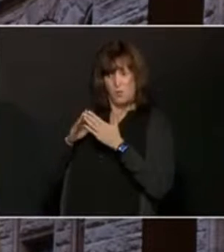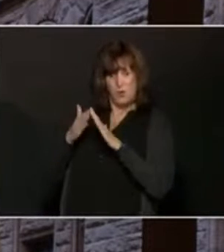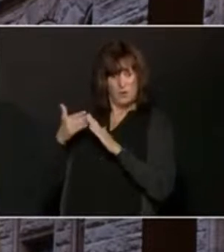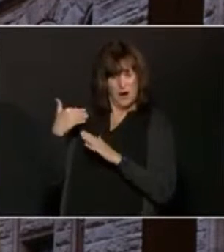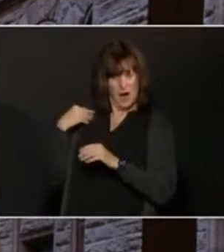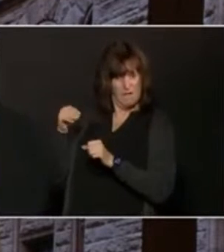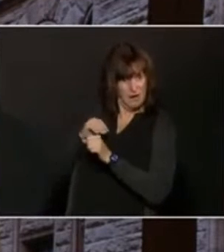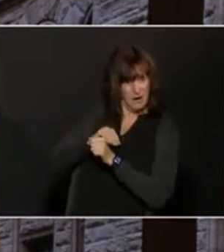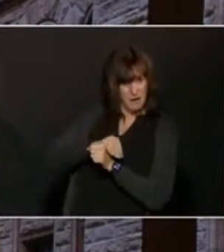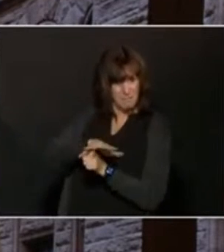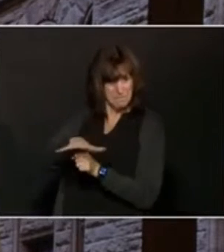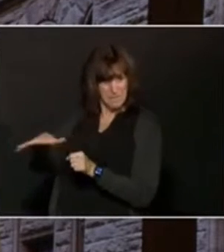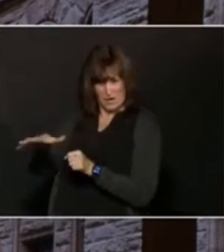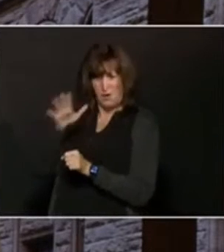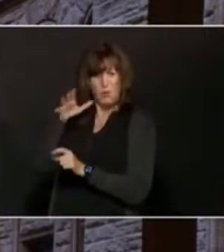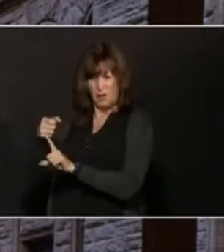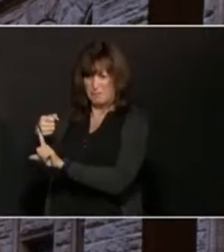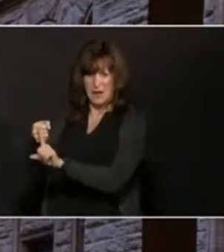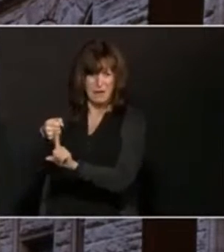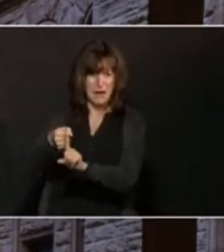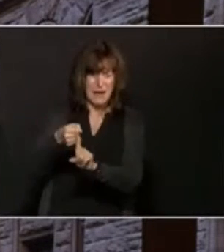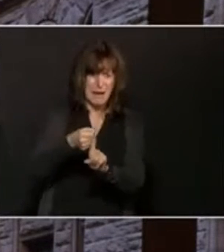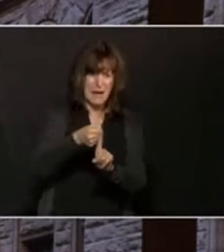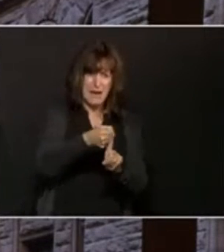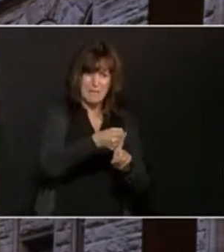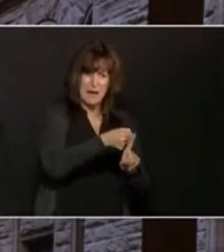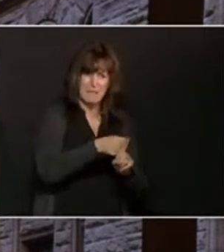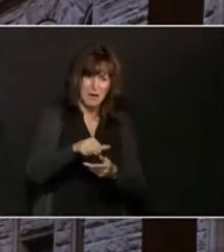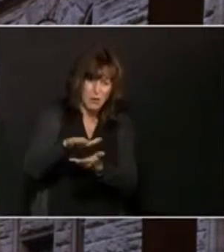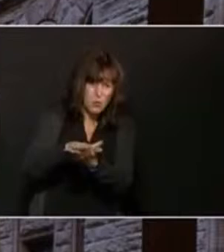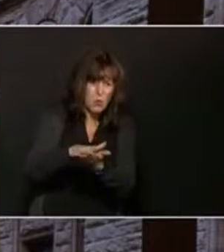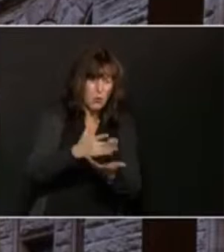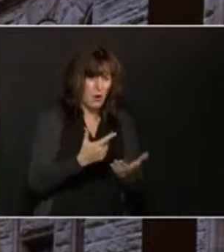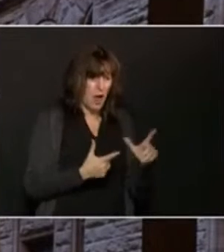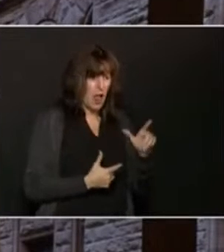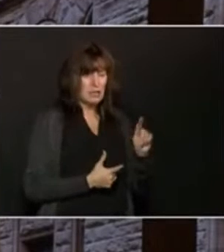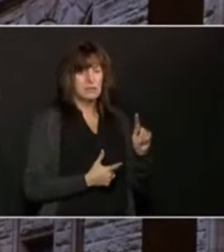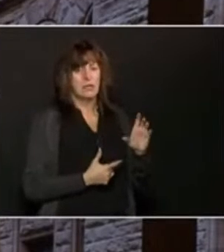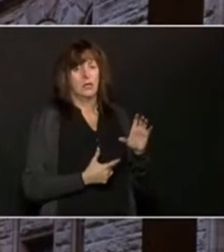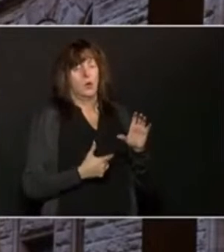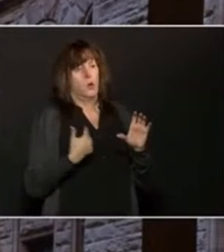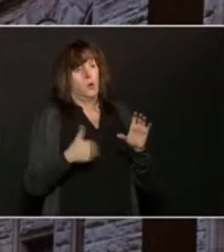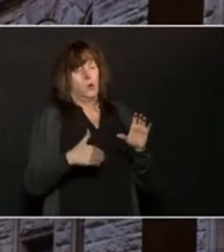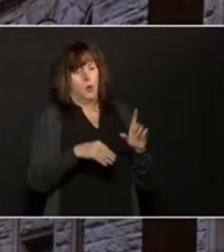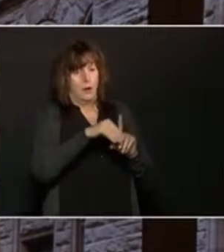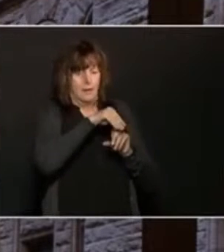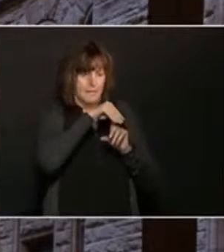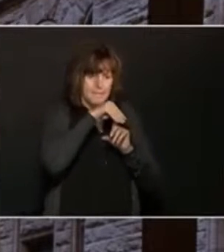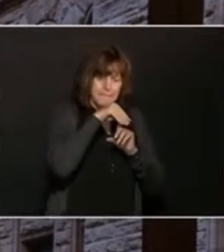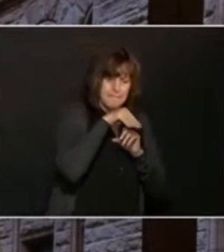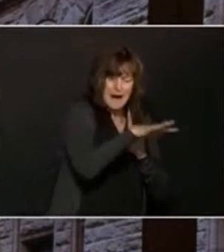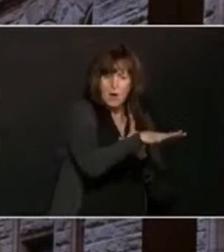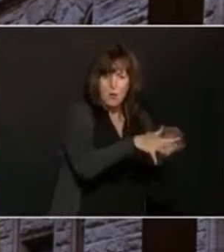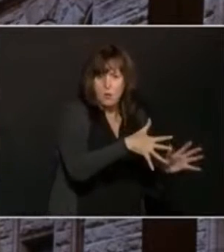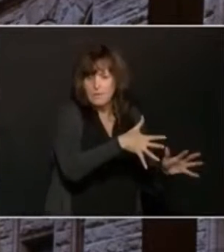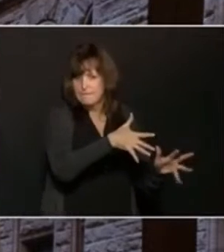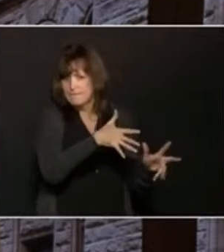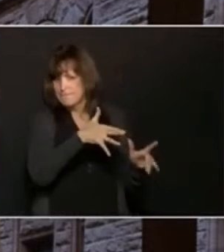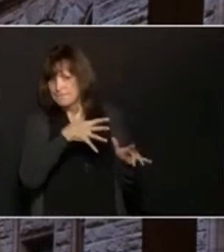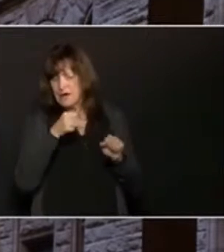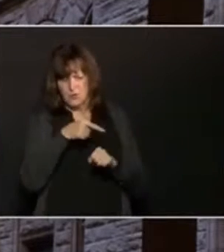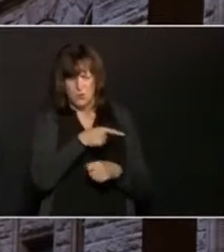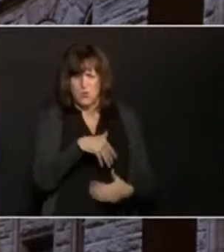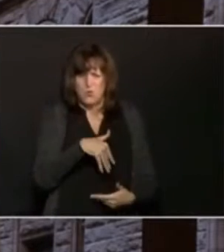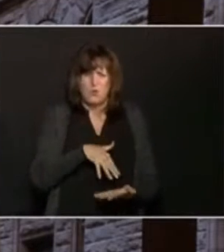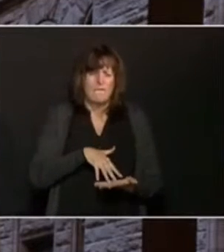these settings. And in some of these settings, like long-term care facilities, it can spread very quickly. And it's a very vulnerable population. So